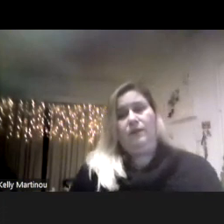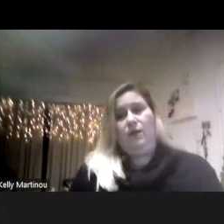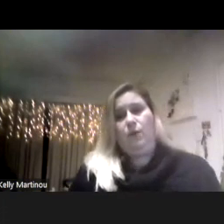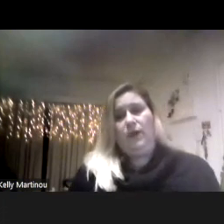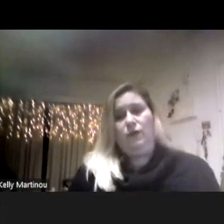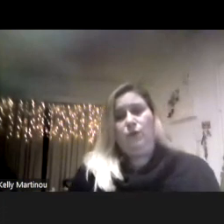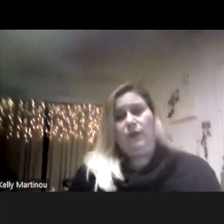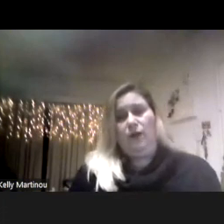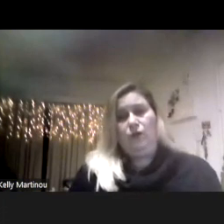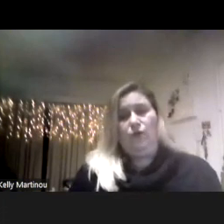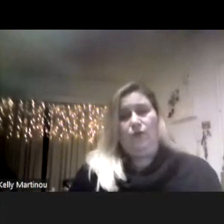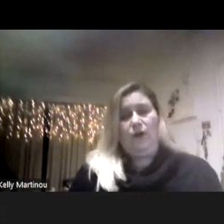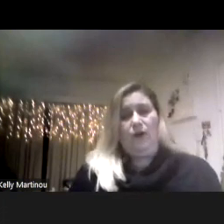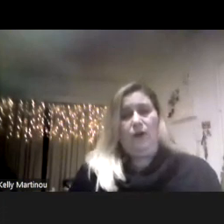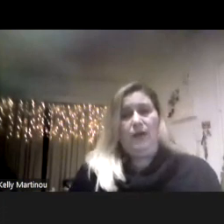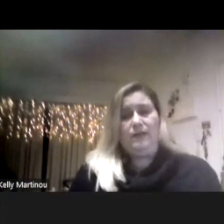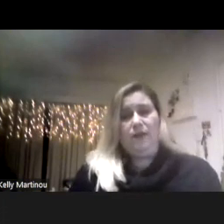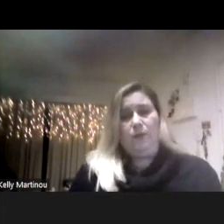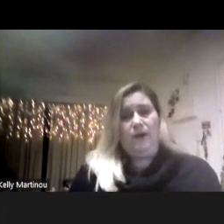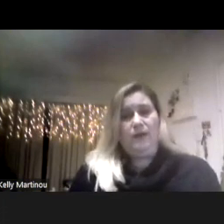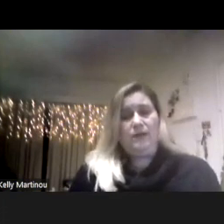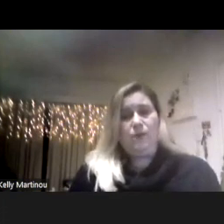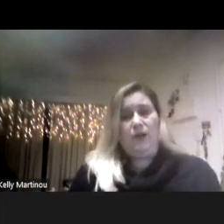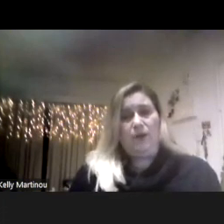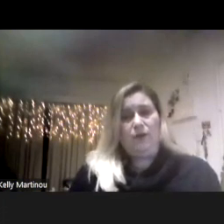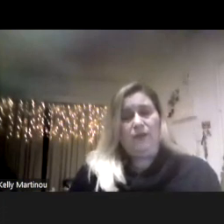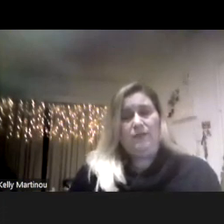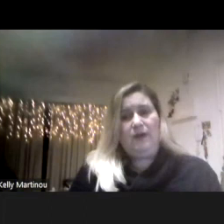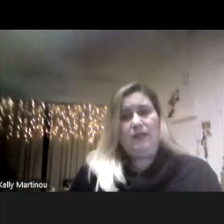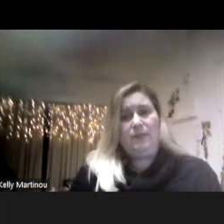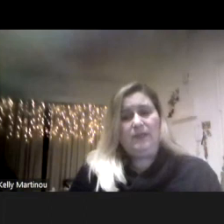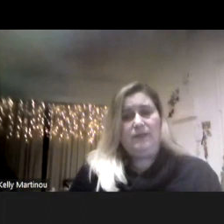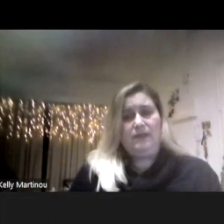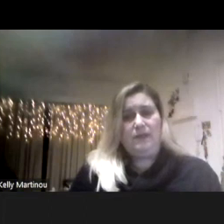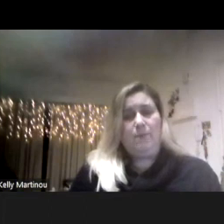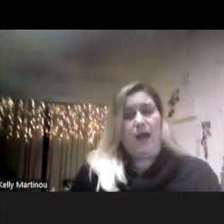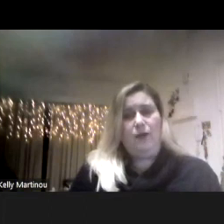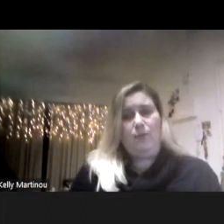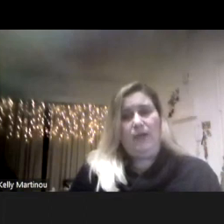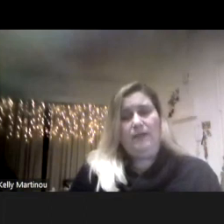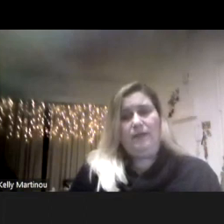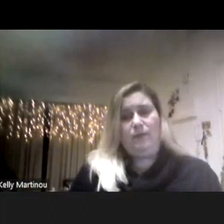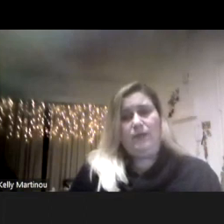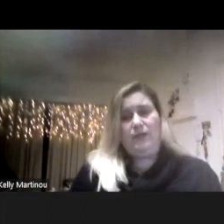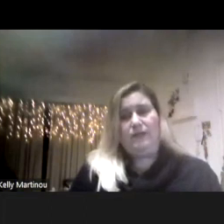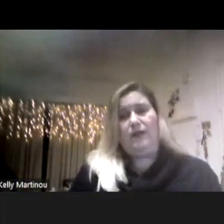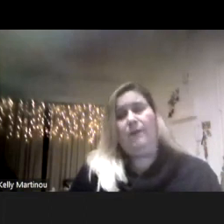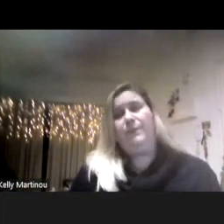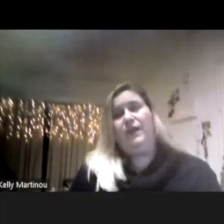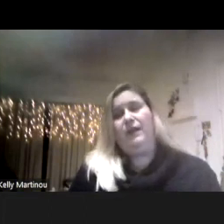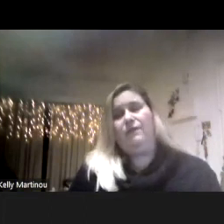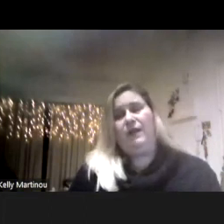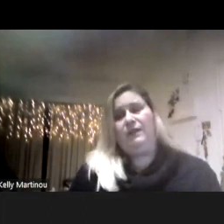And we are doing a lot of raising awareness as well about invasive alien species. This is a BioBlitz, which is